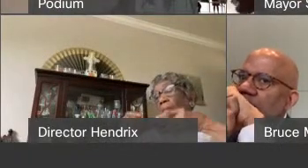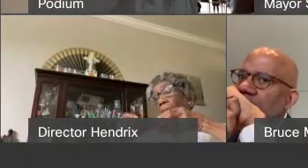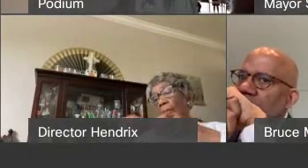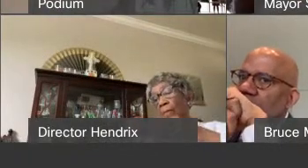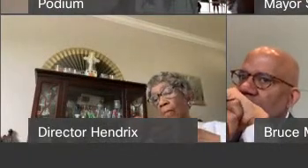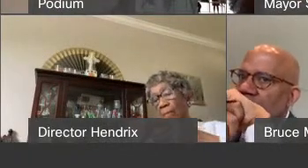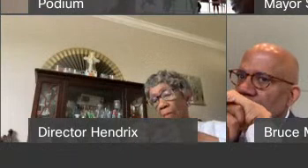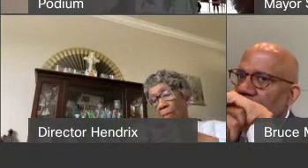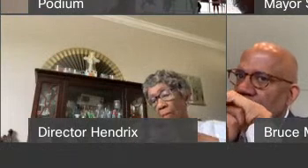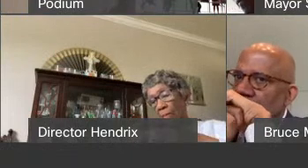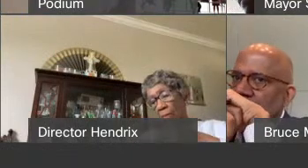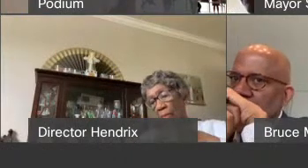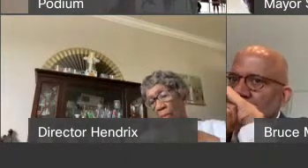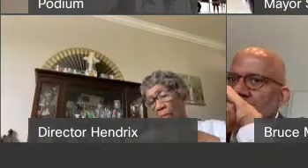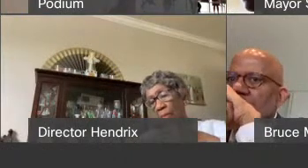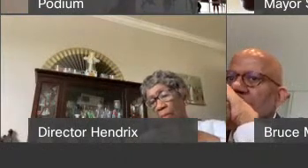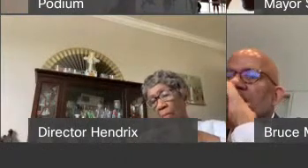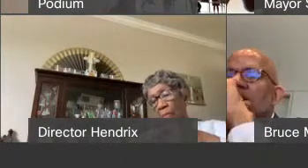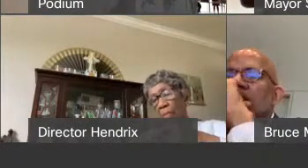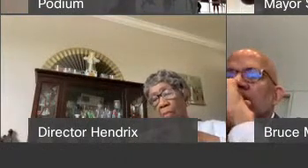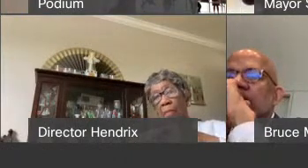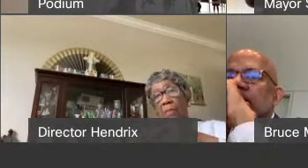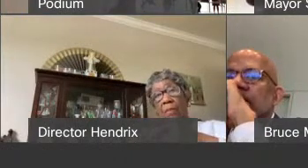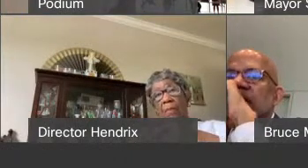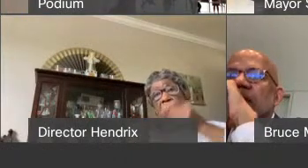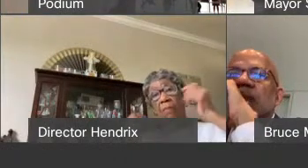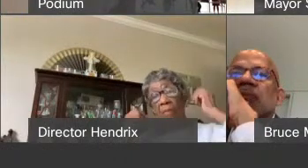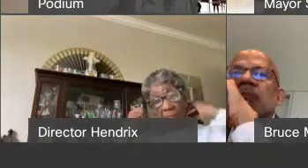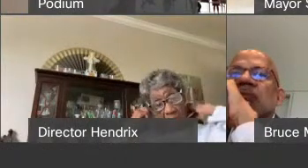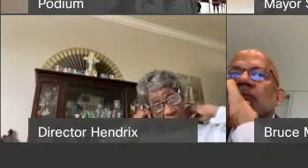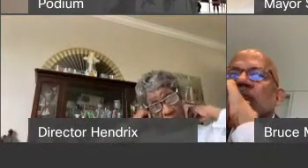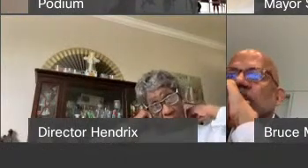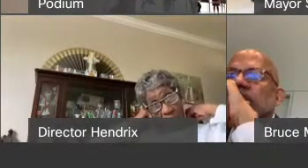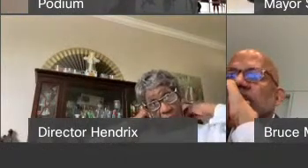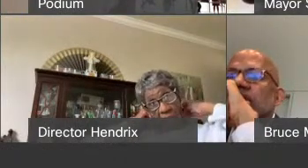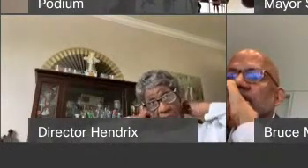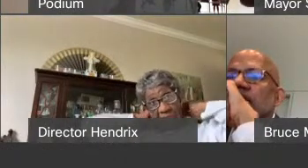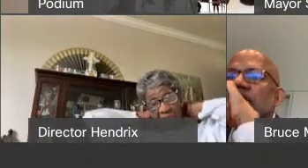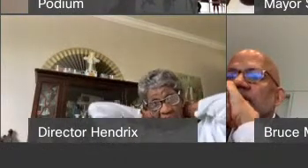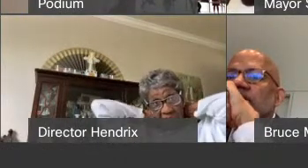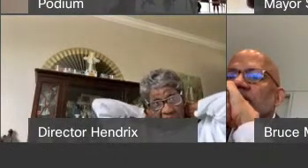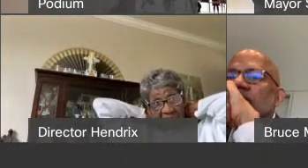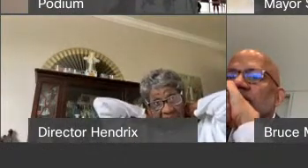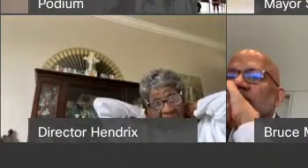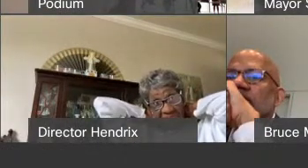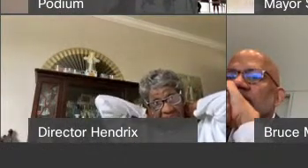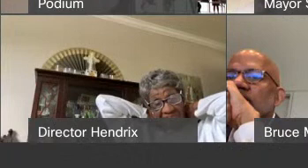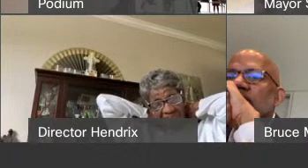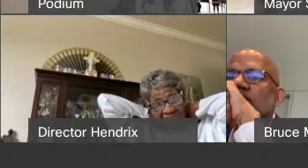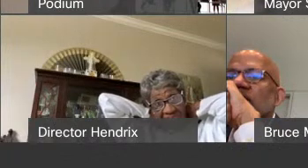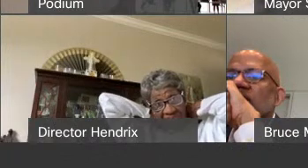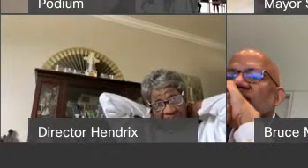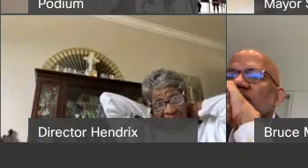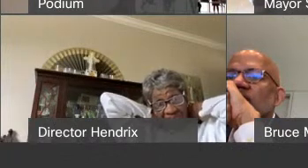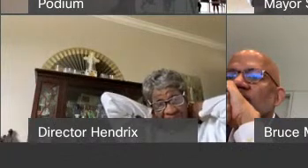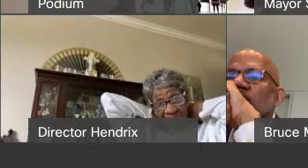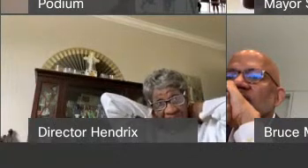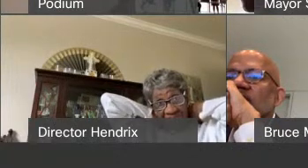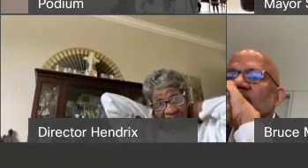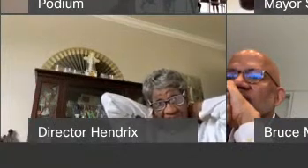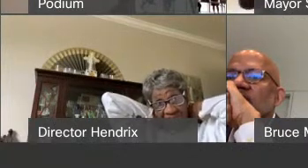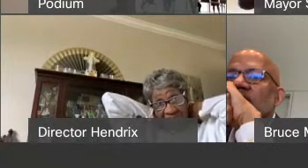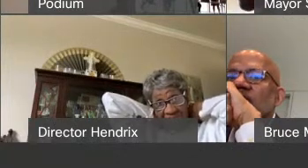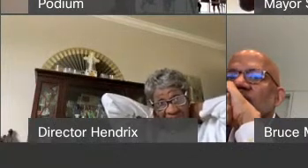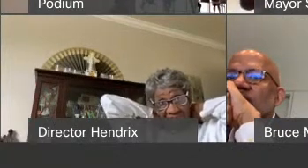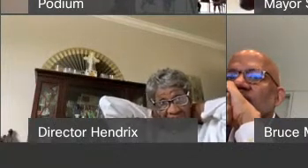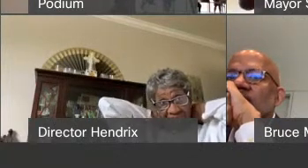see what those actual items are. But just wanted to publicly state thanks to the city manager and the staff and let people watching, who are watching at